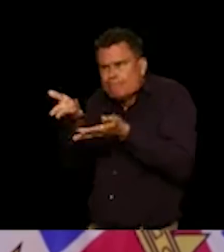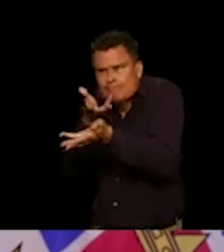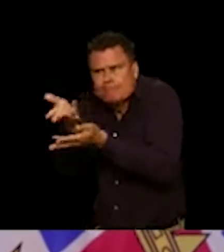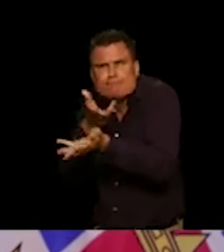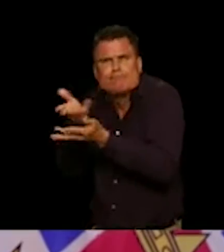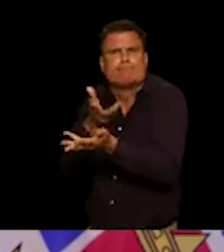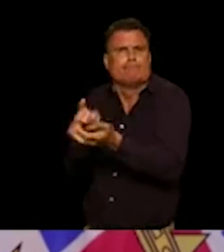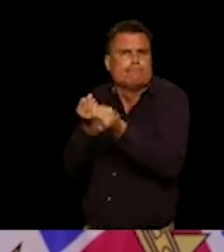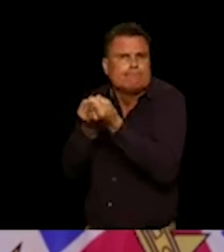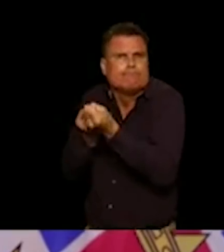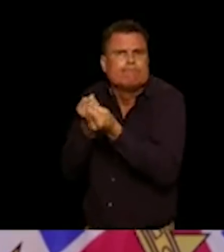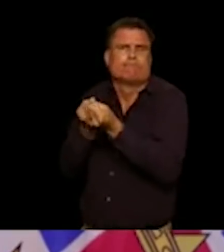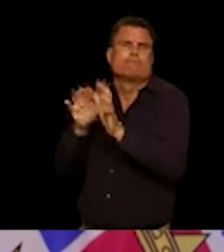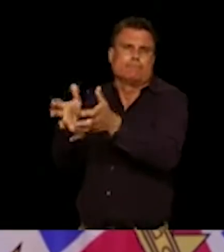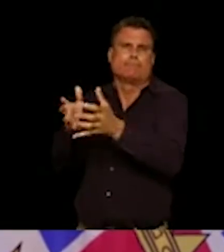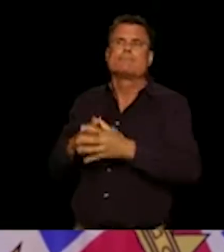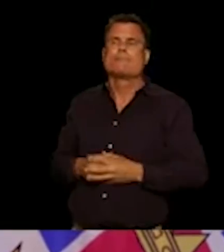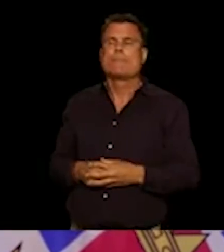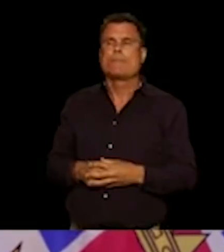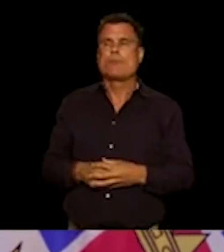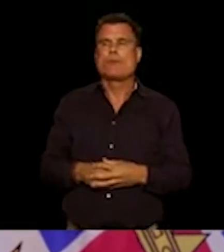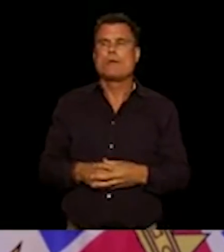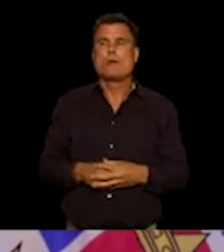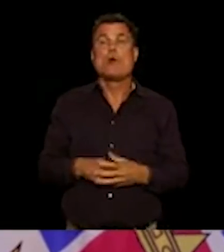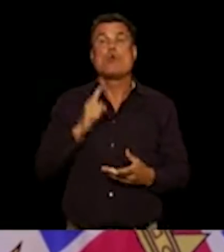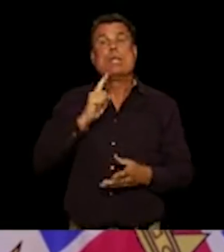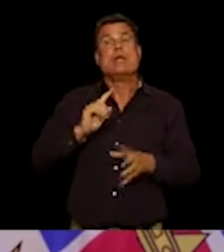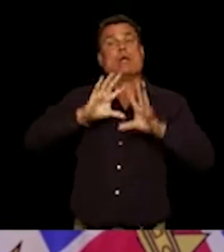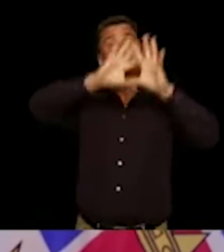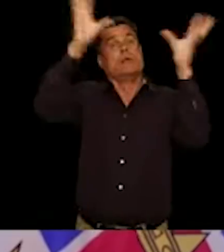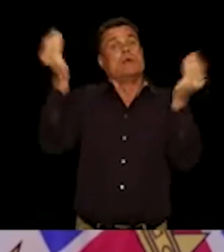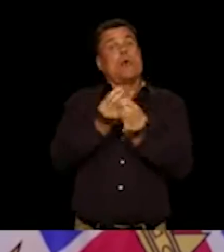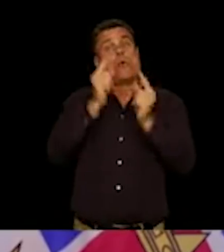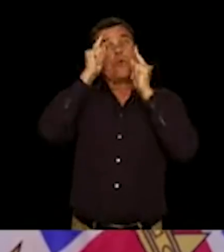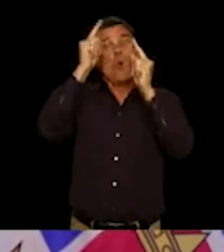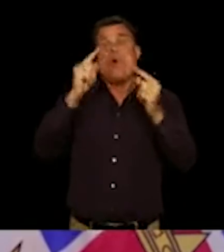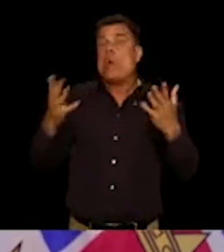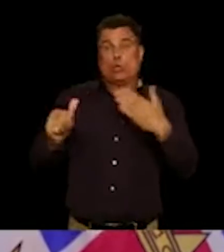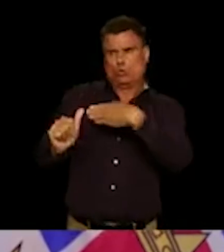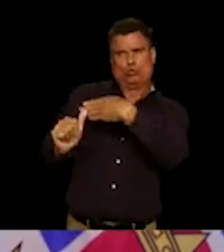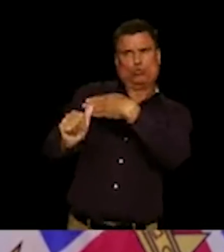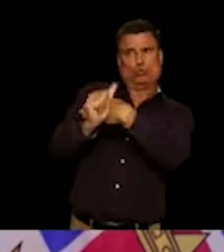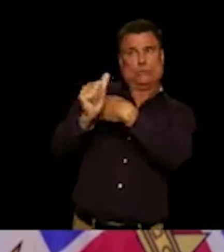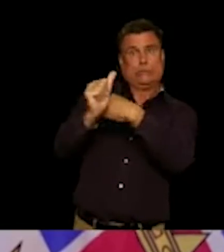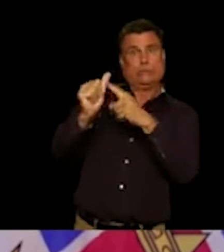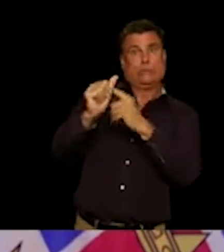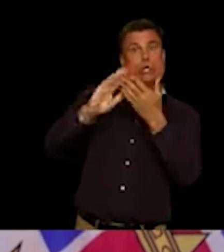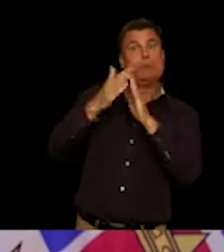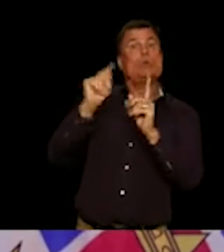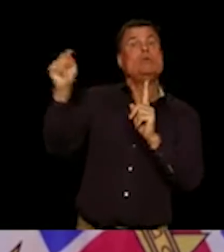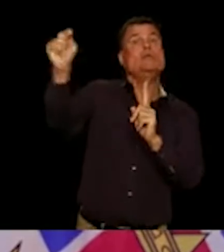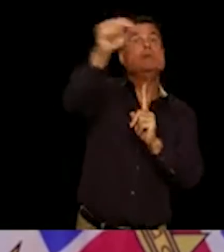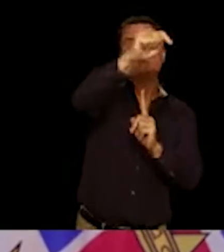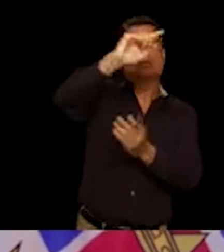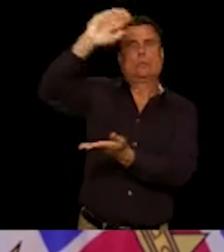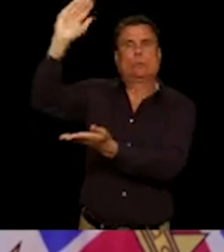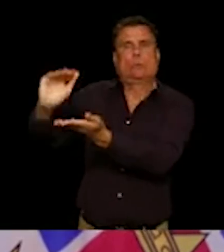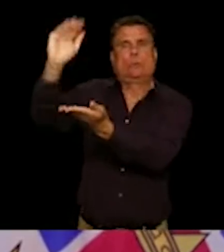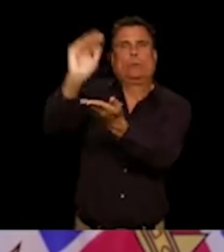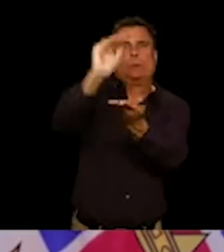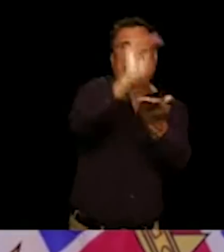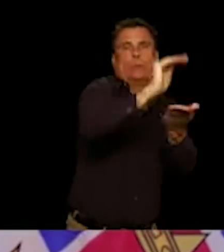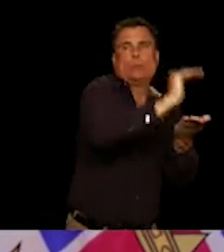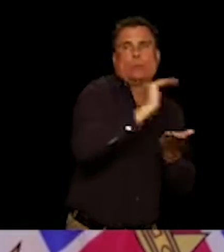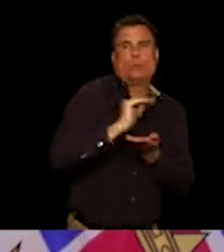doing that to make sure that we bend our curve and keep it low here in BC, and we reduce the risks in our communities so that we